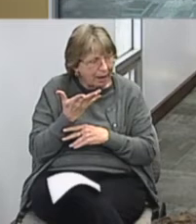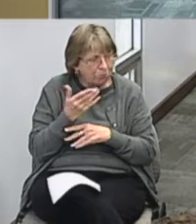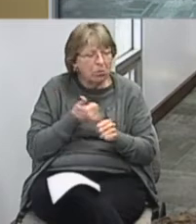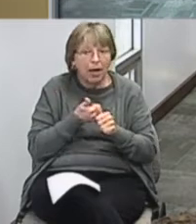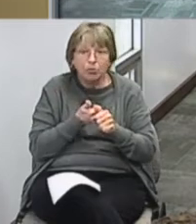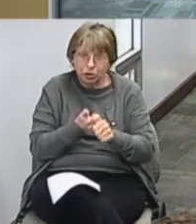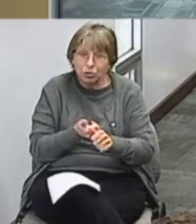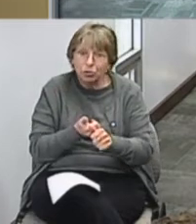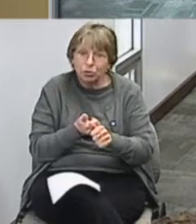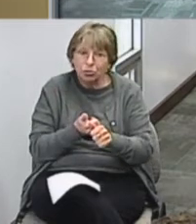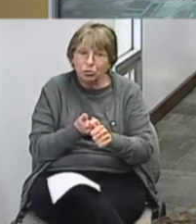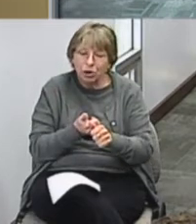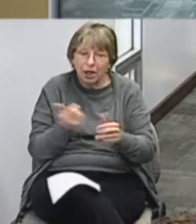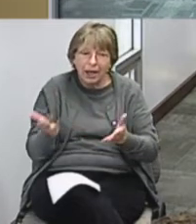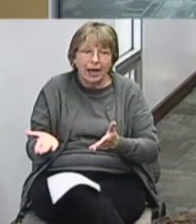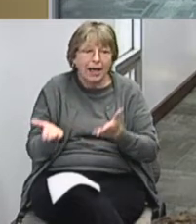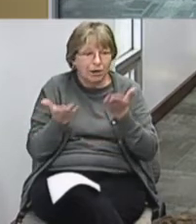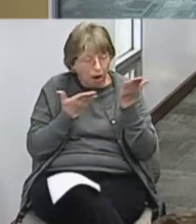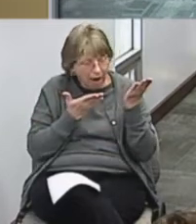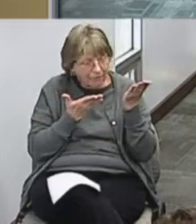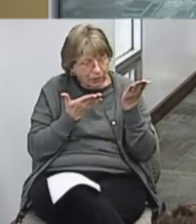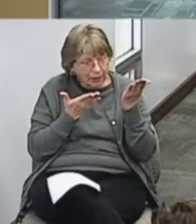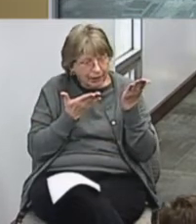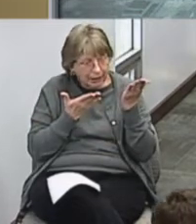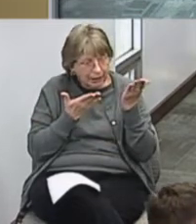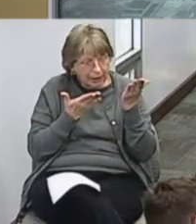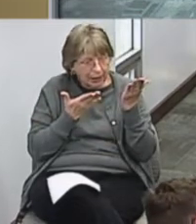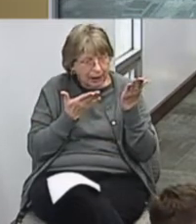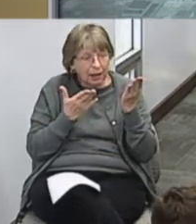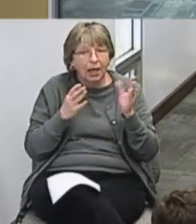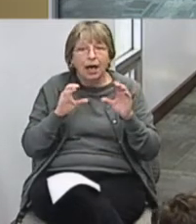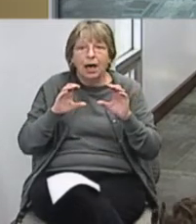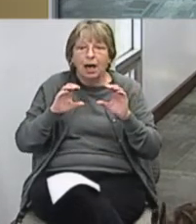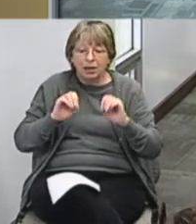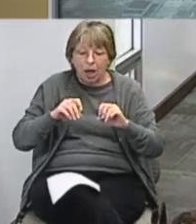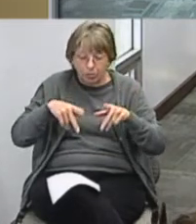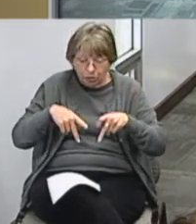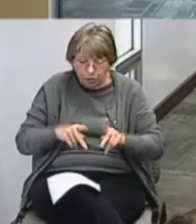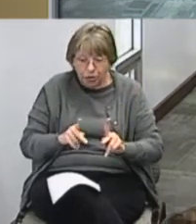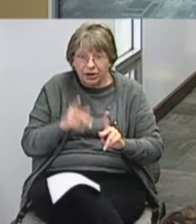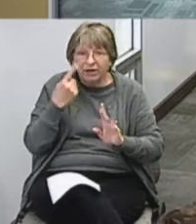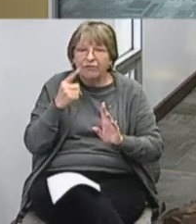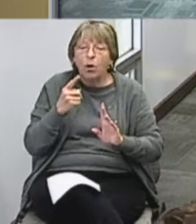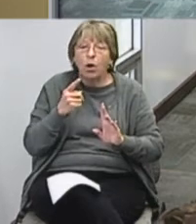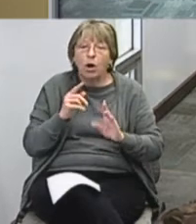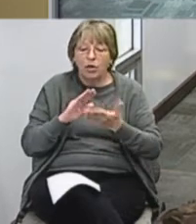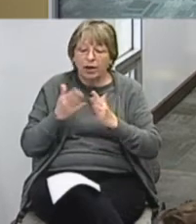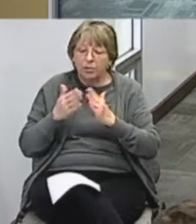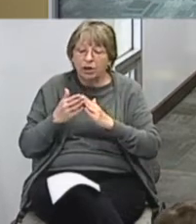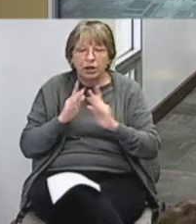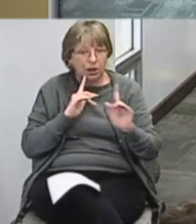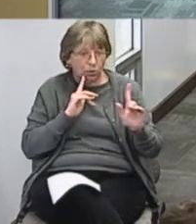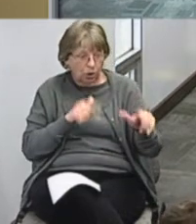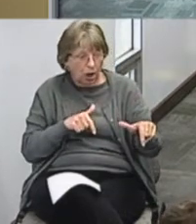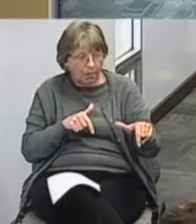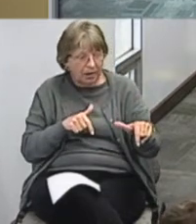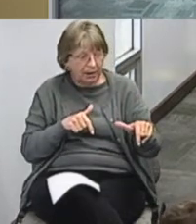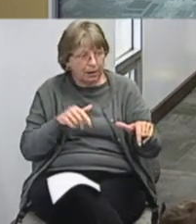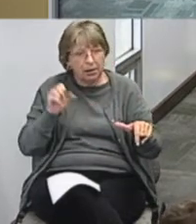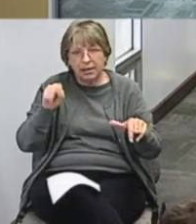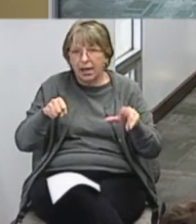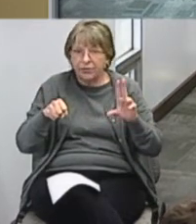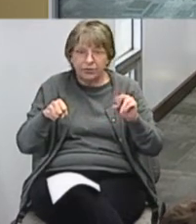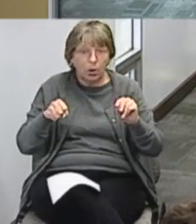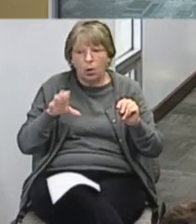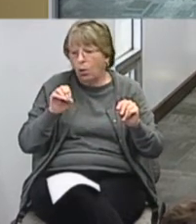pursue offering a broad opportunity for the community to comment, yay, nay, or